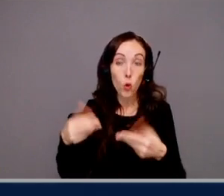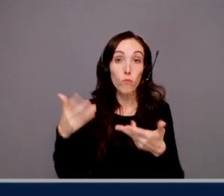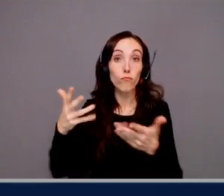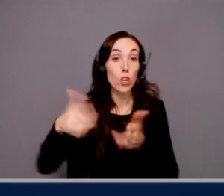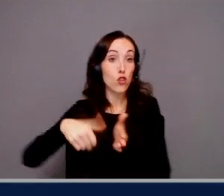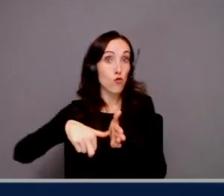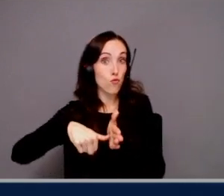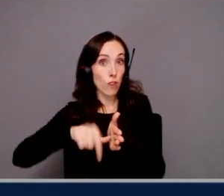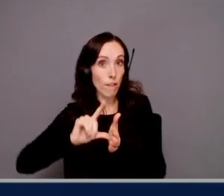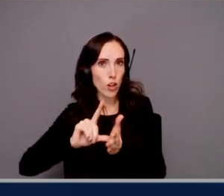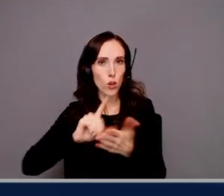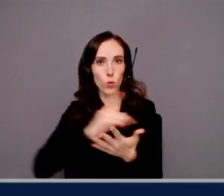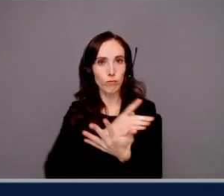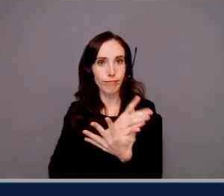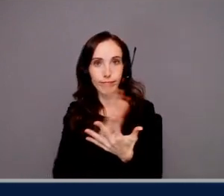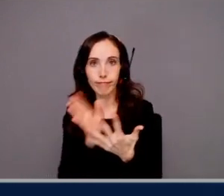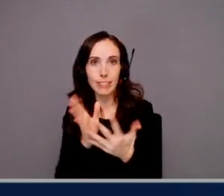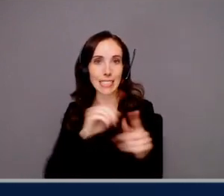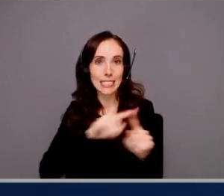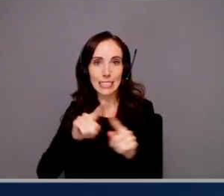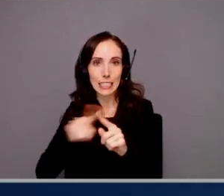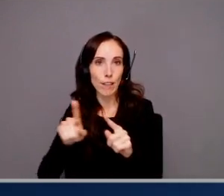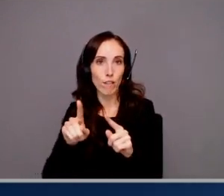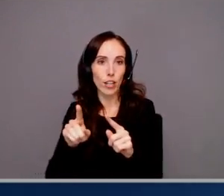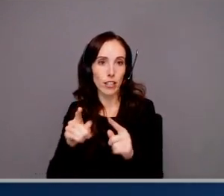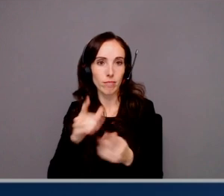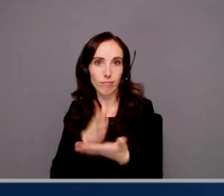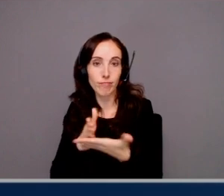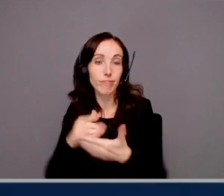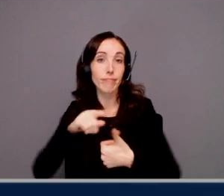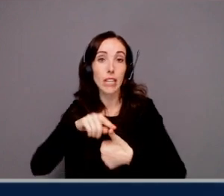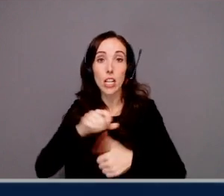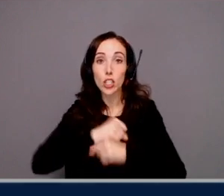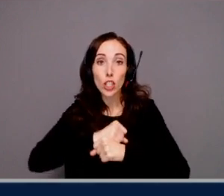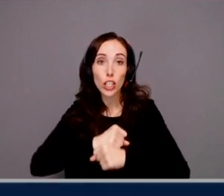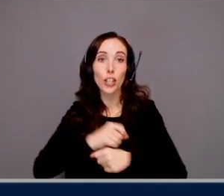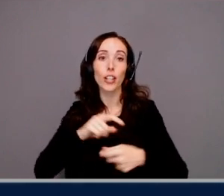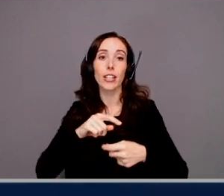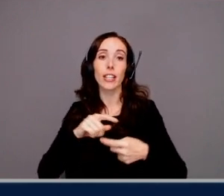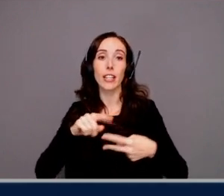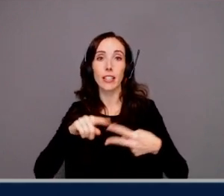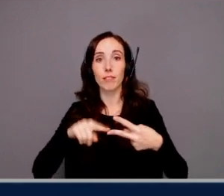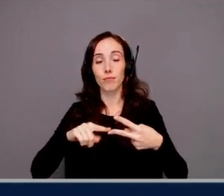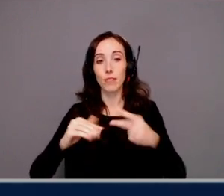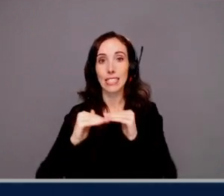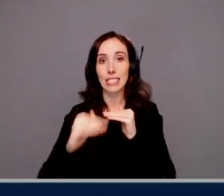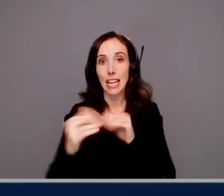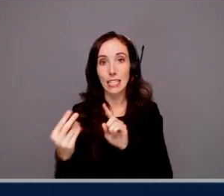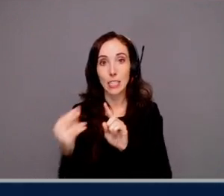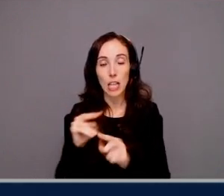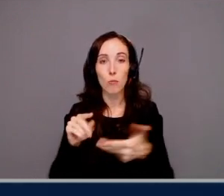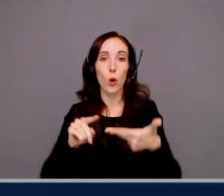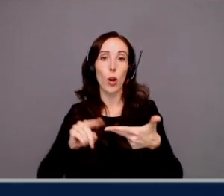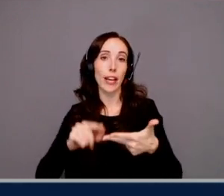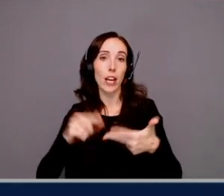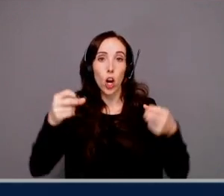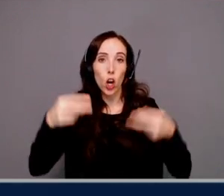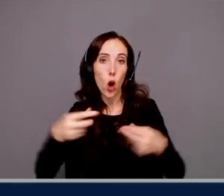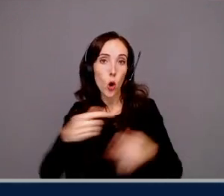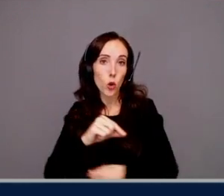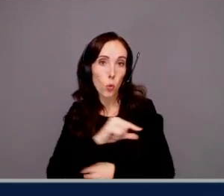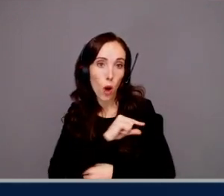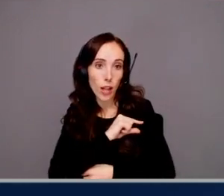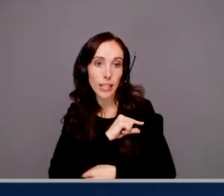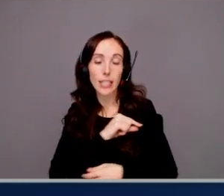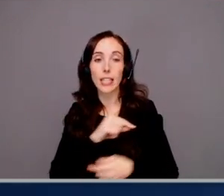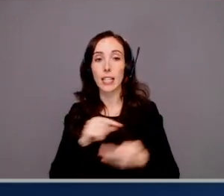across a whole number of variety of aspects, from security, from a static standpoint, from a code quality standpoint,